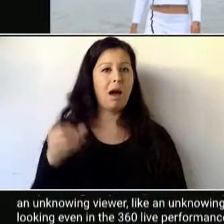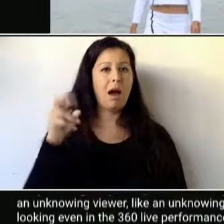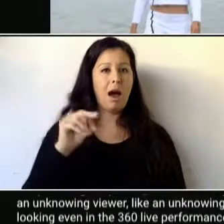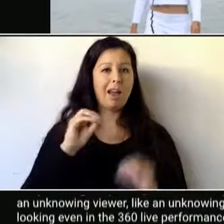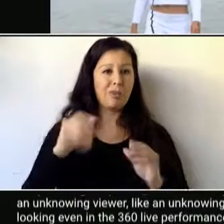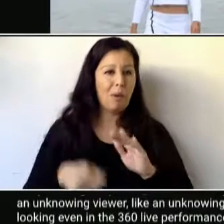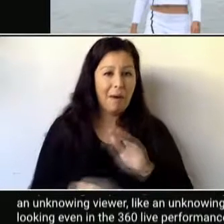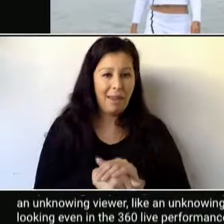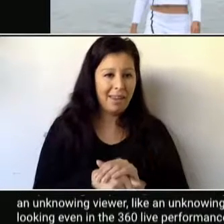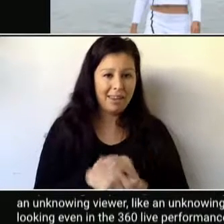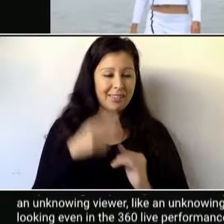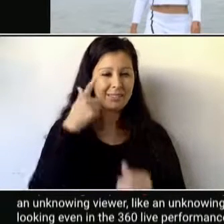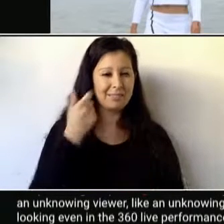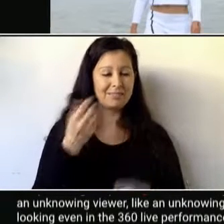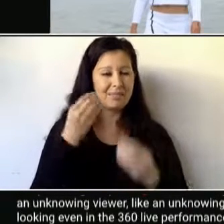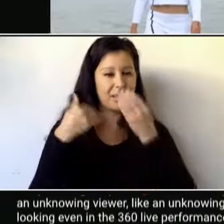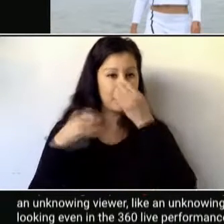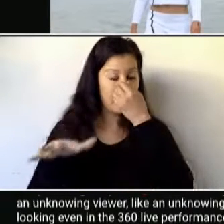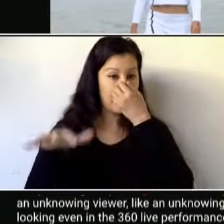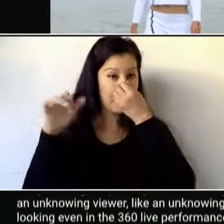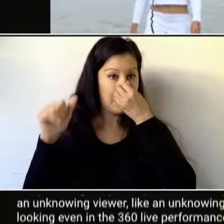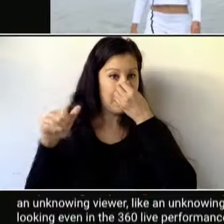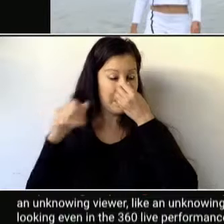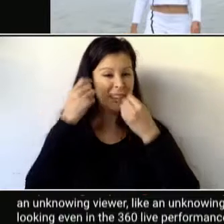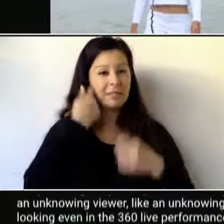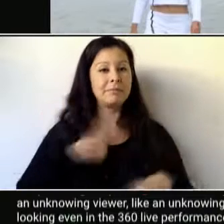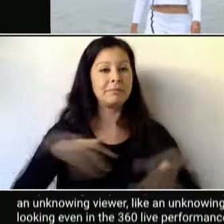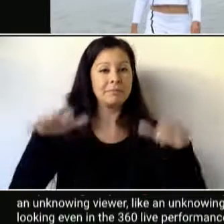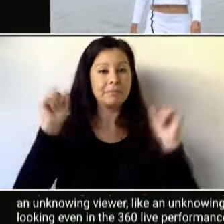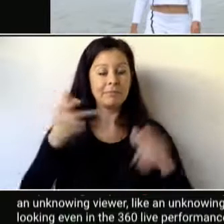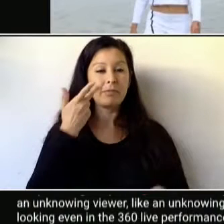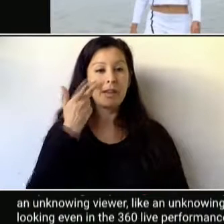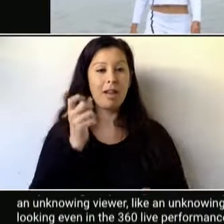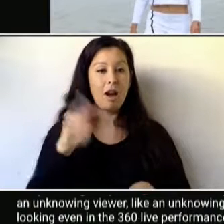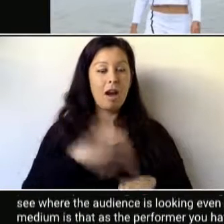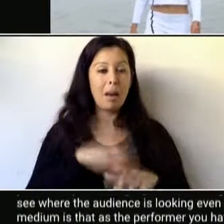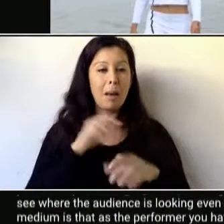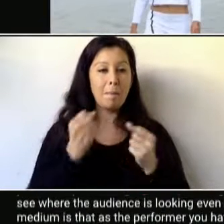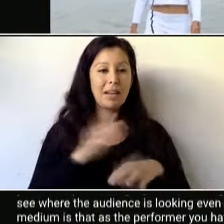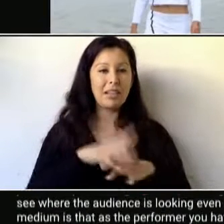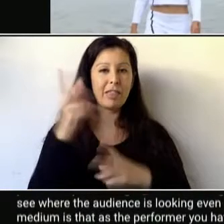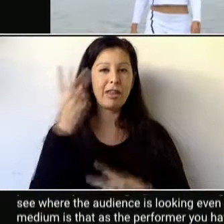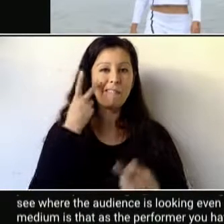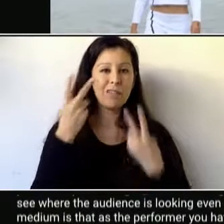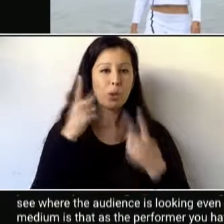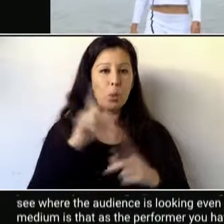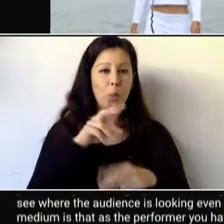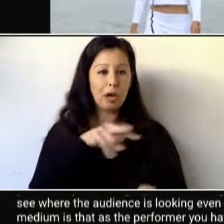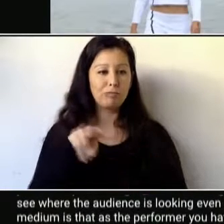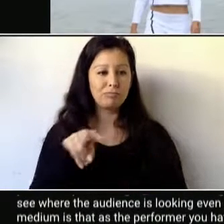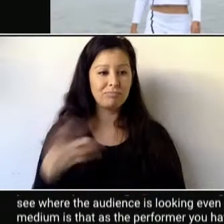hiding because the audience could be looking at all times based on their viewing patterns.